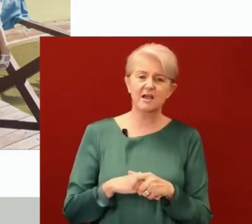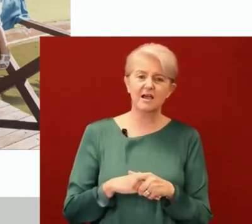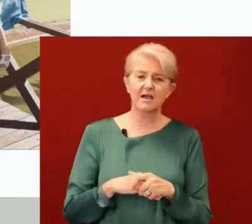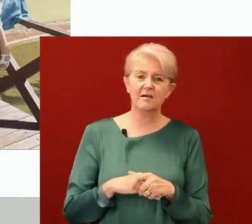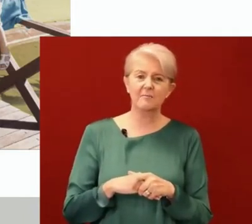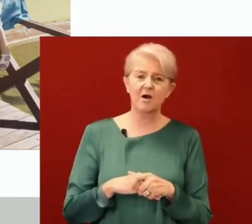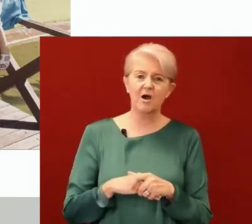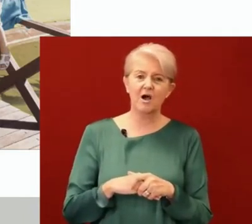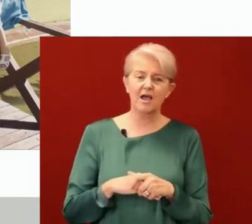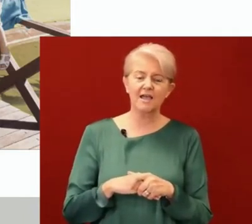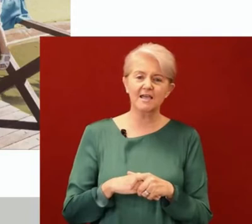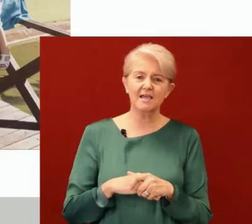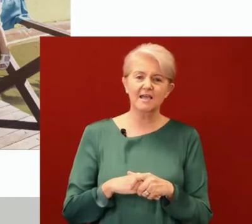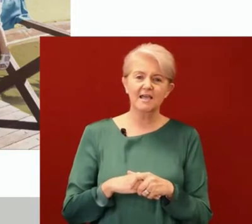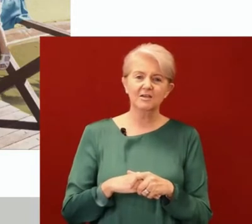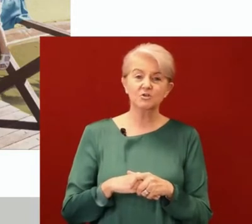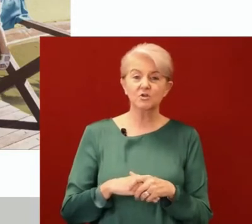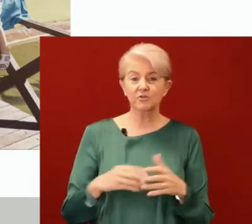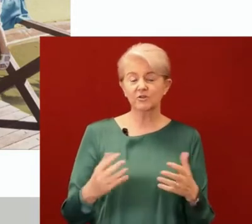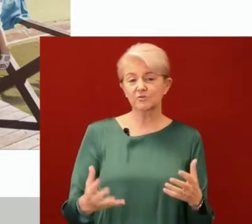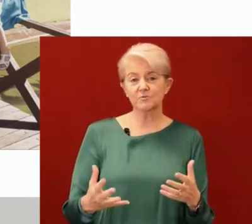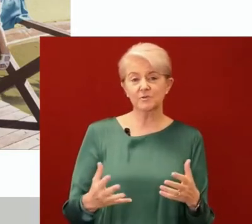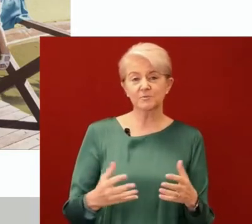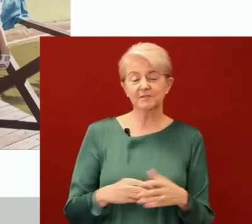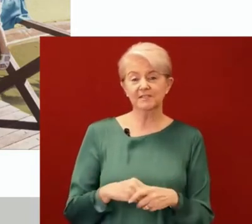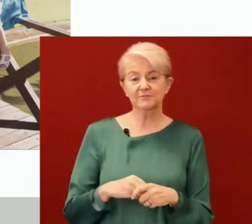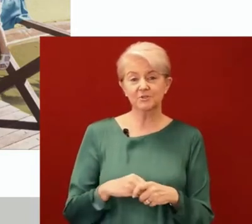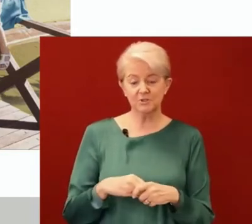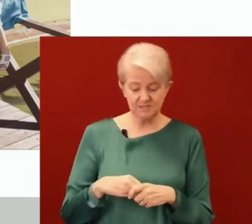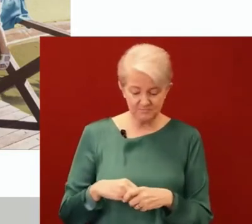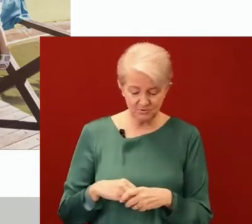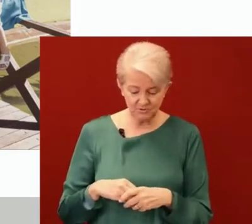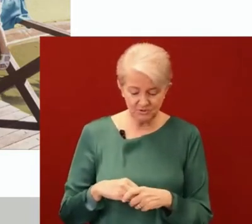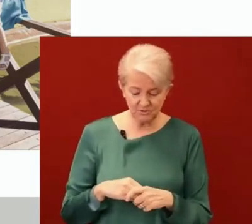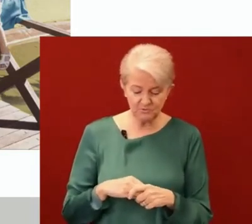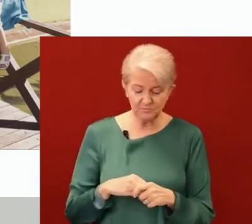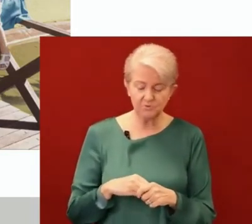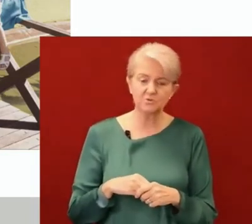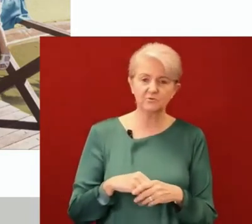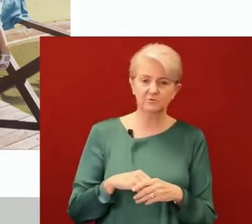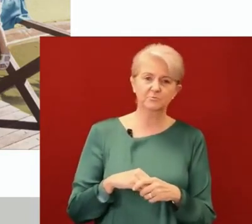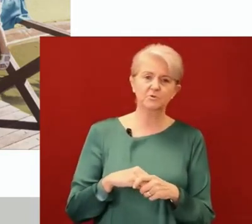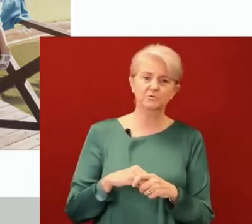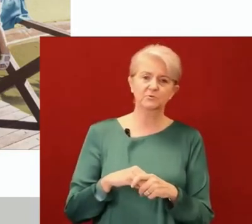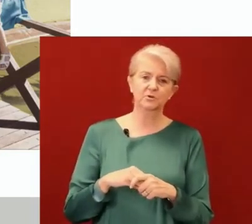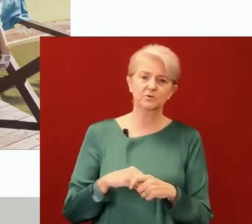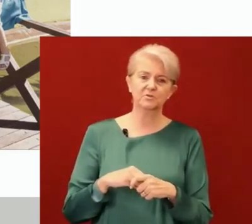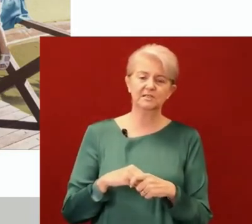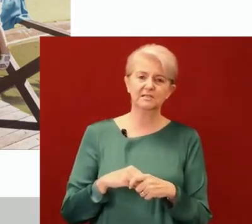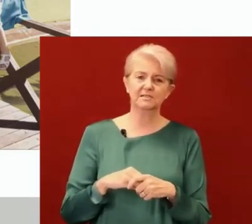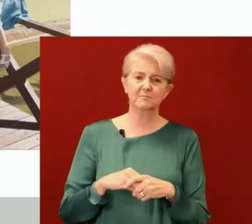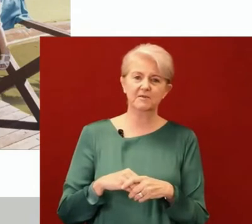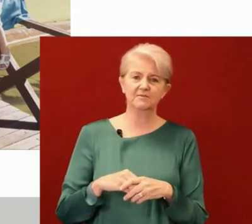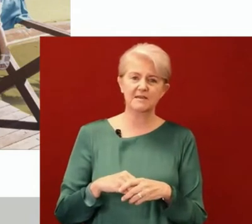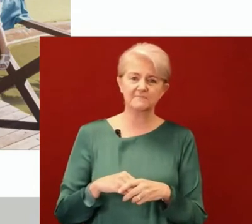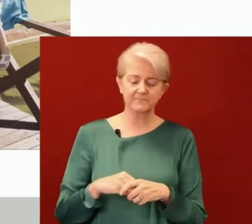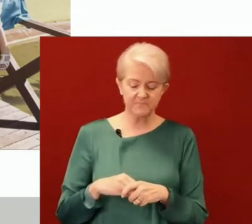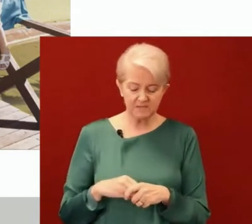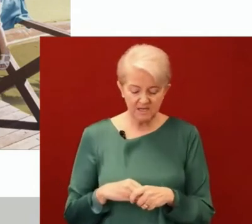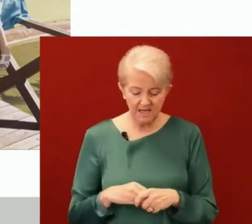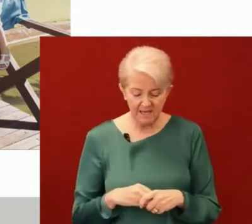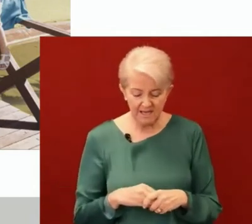and I took on the responsibility for two stepdaughters, two beautiful, beautiful girls, Elise and